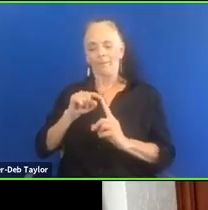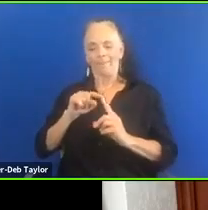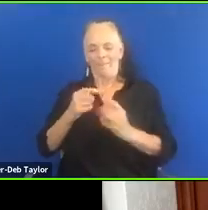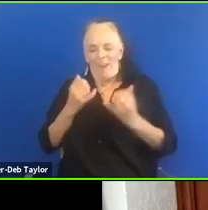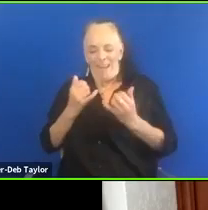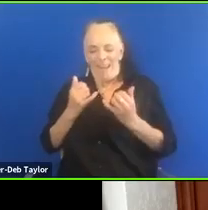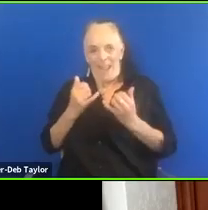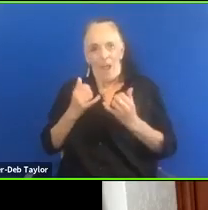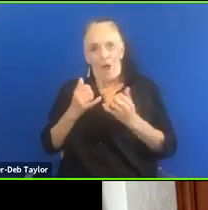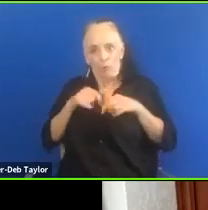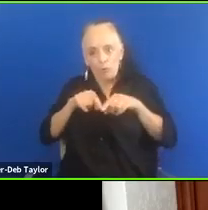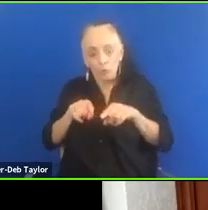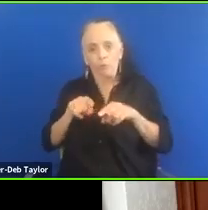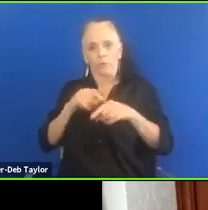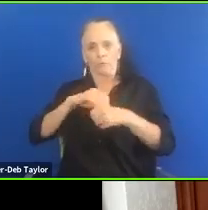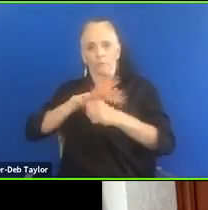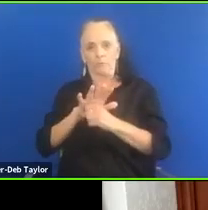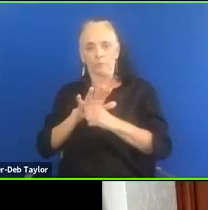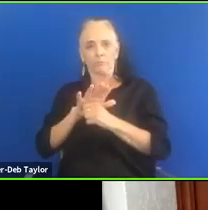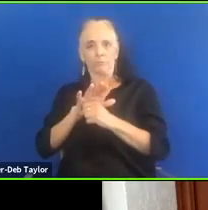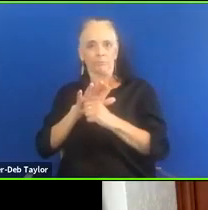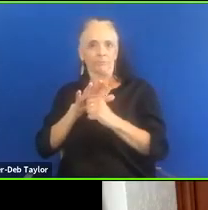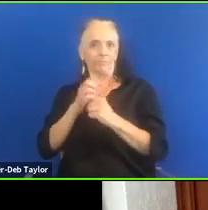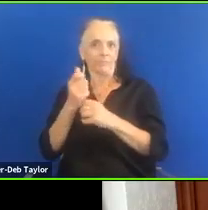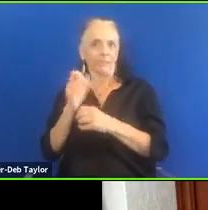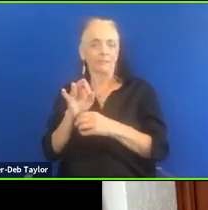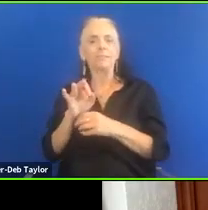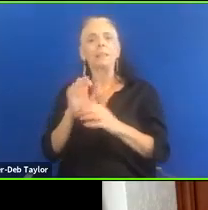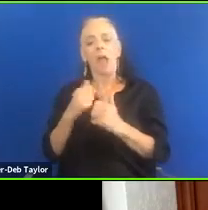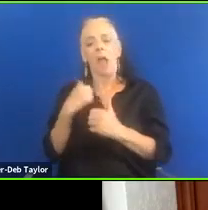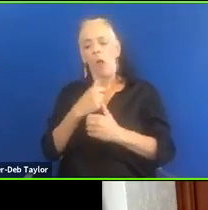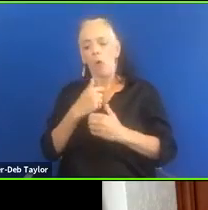a reflection of that care, that